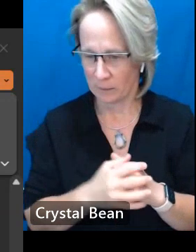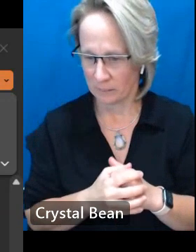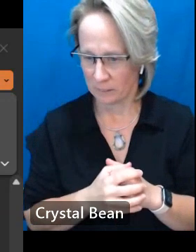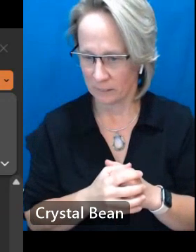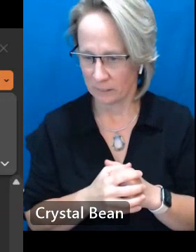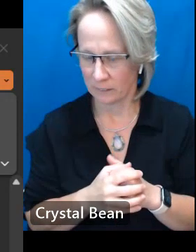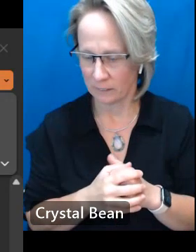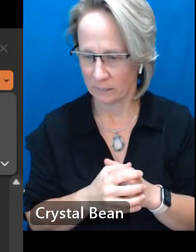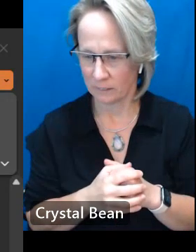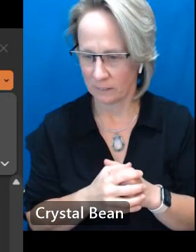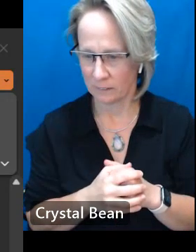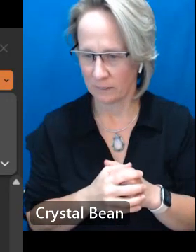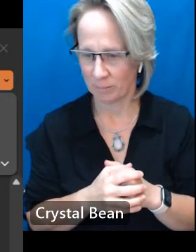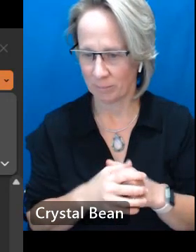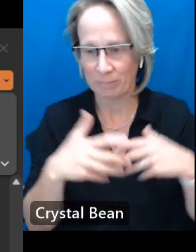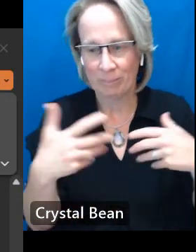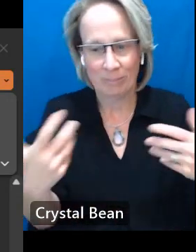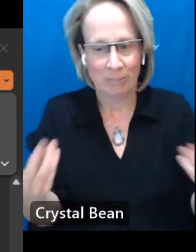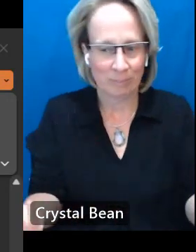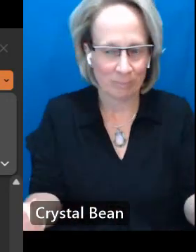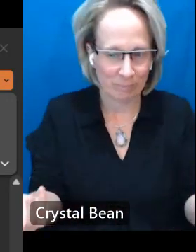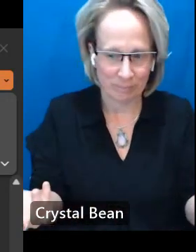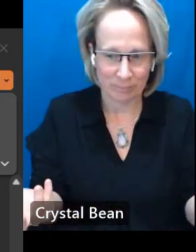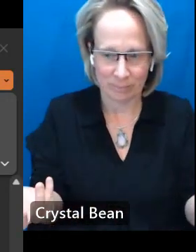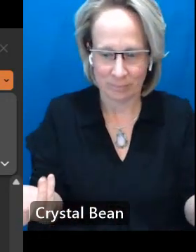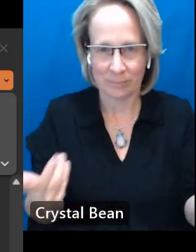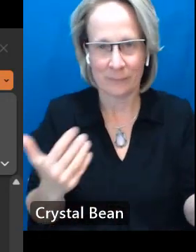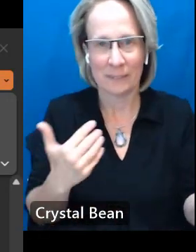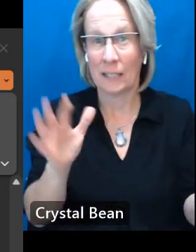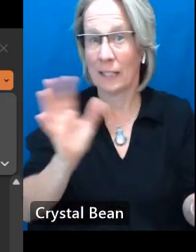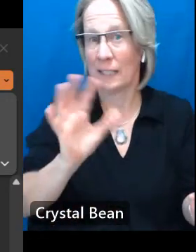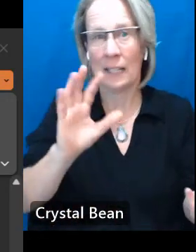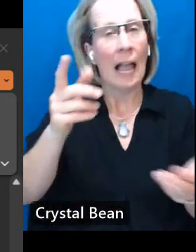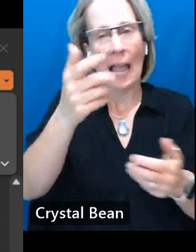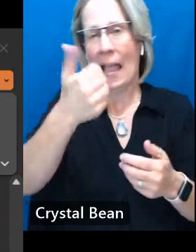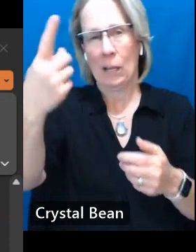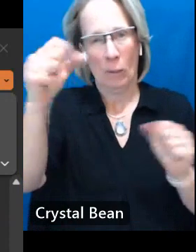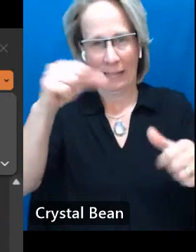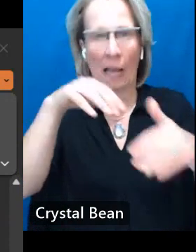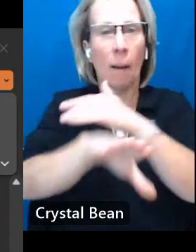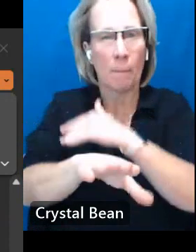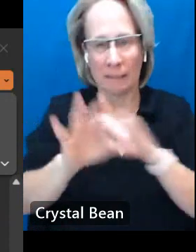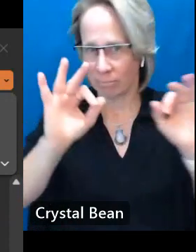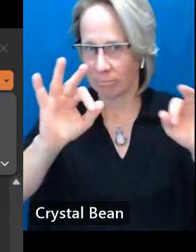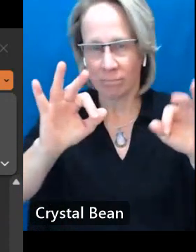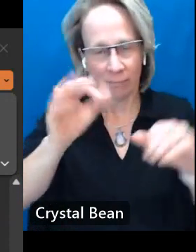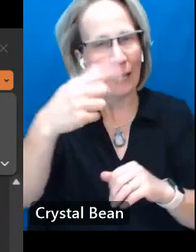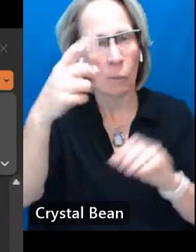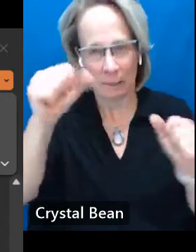I don't have any limits on the who can come in.